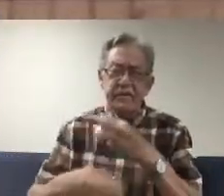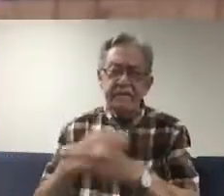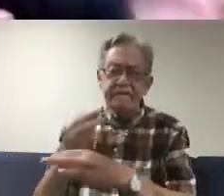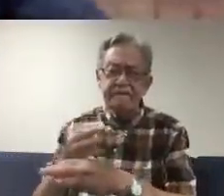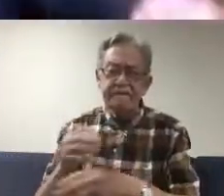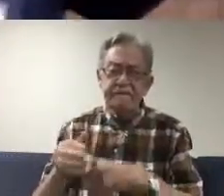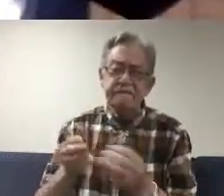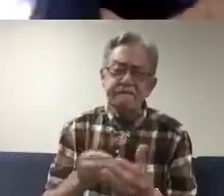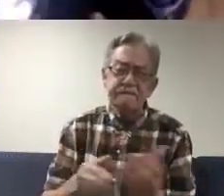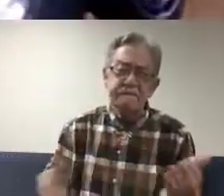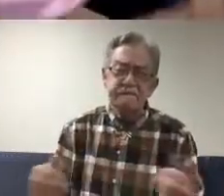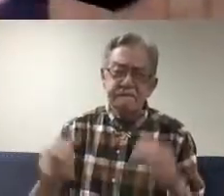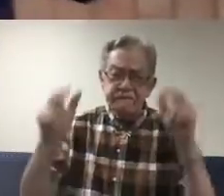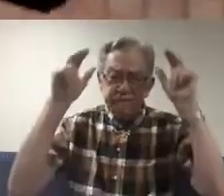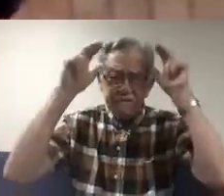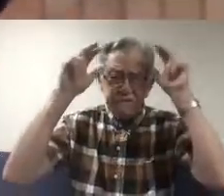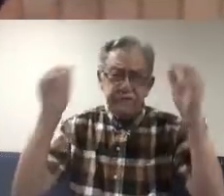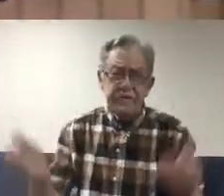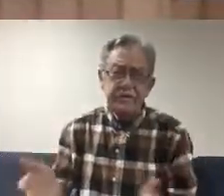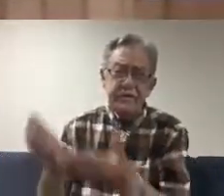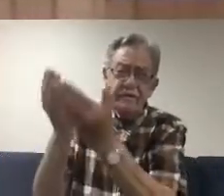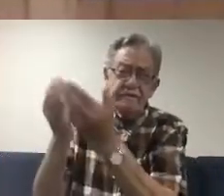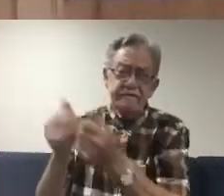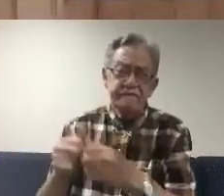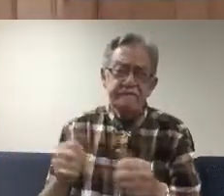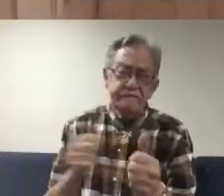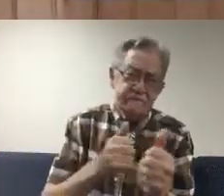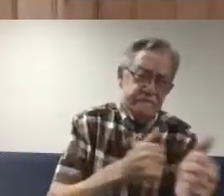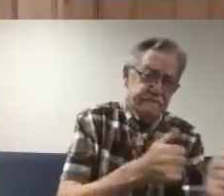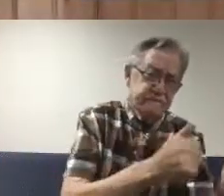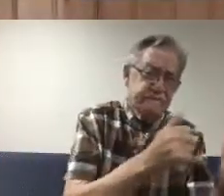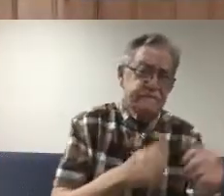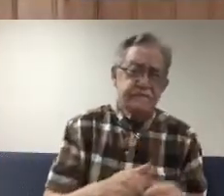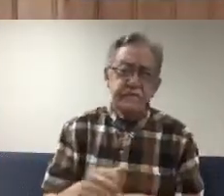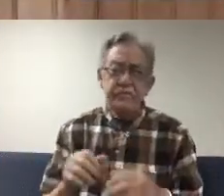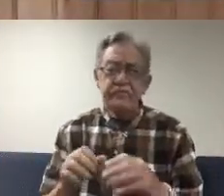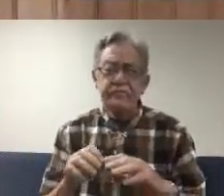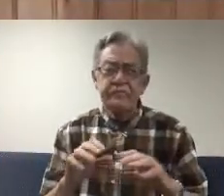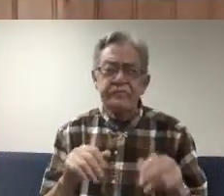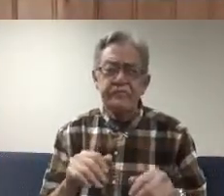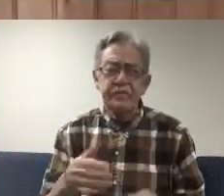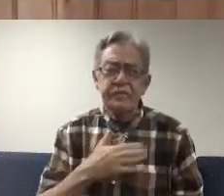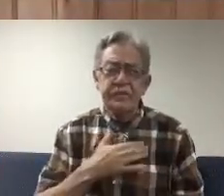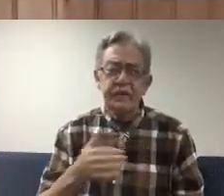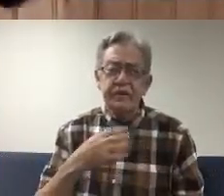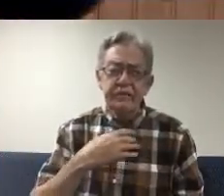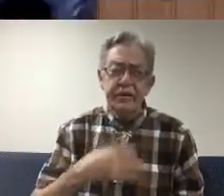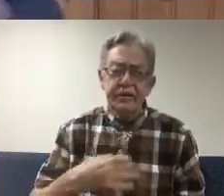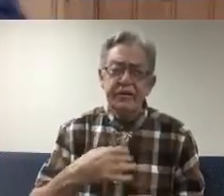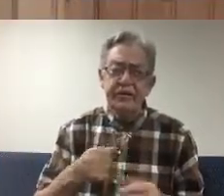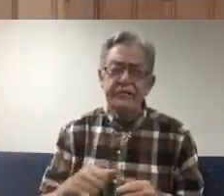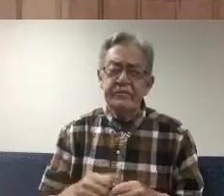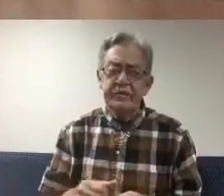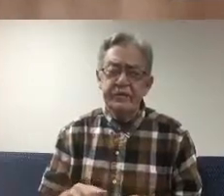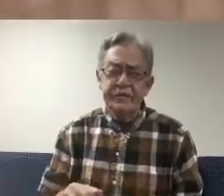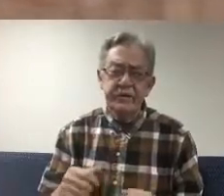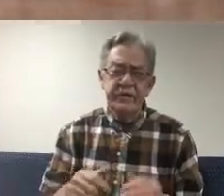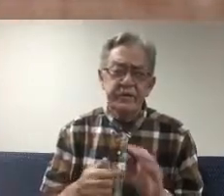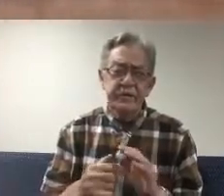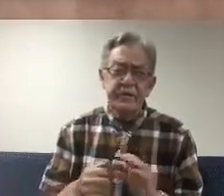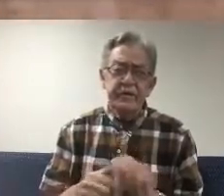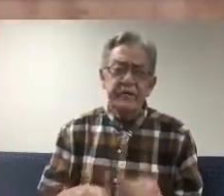was bad, but then greed became good. There was a time when being born this way, as Gaga refers to, was seen